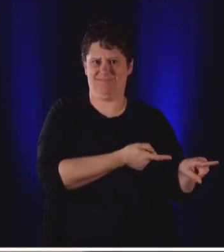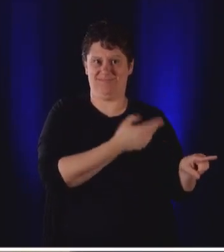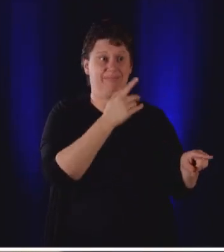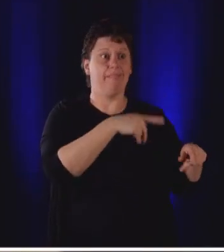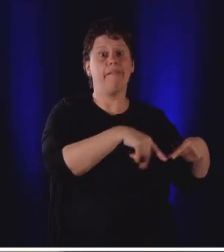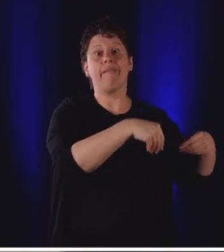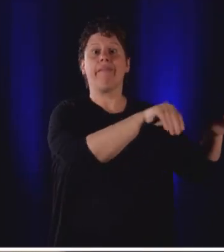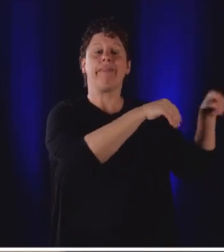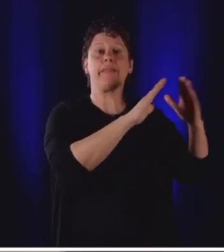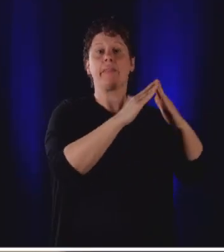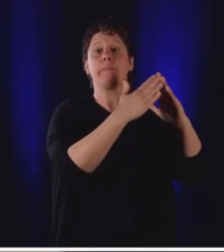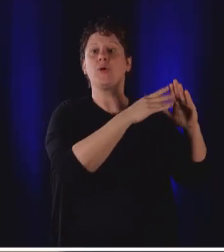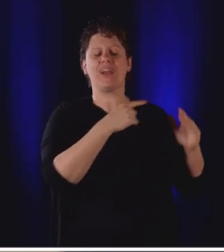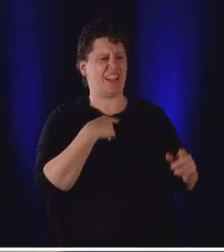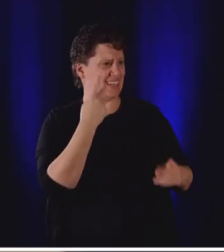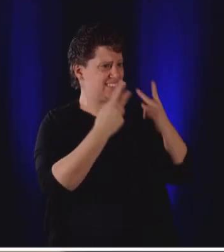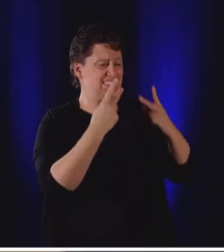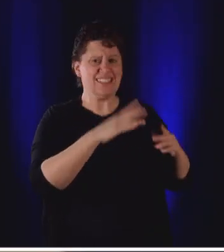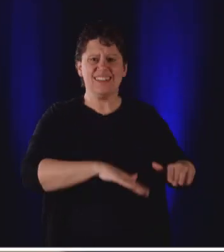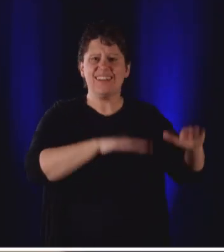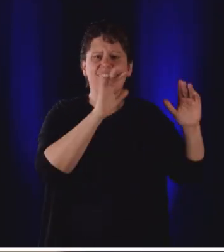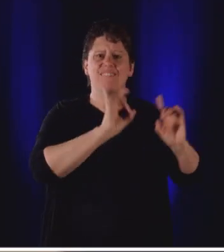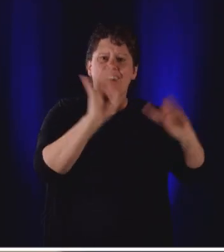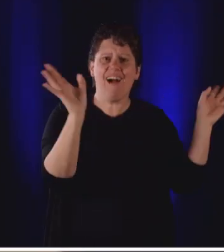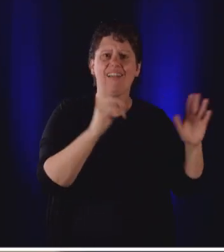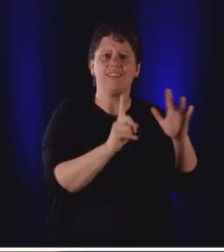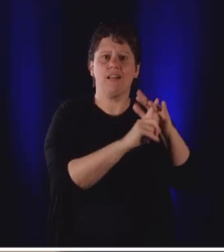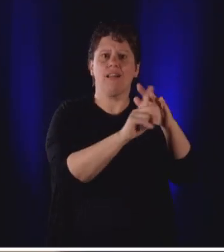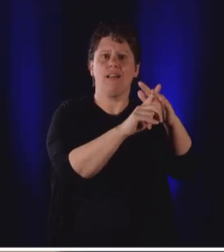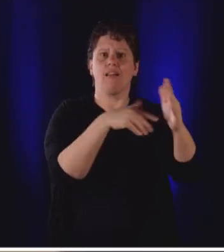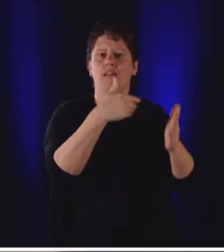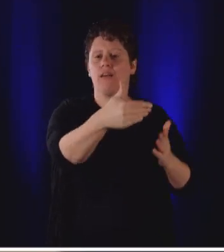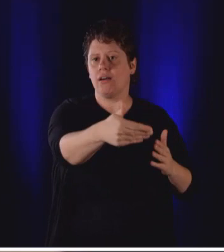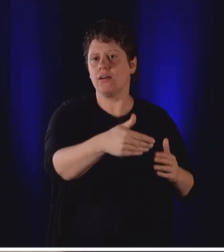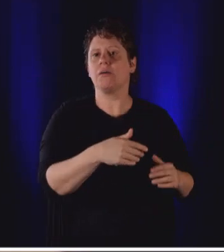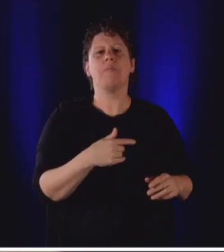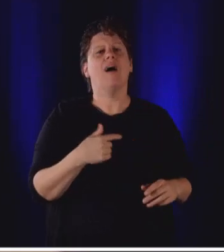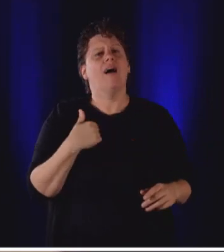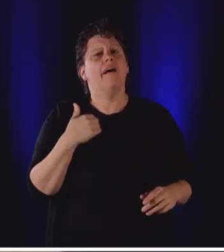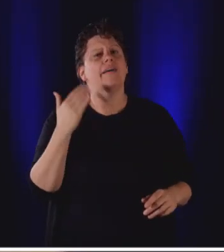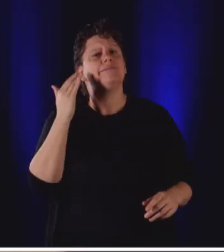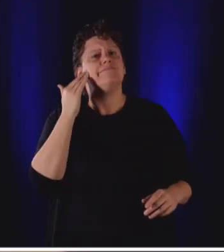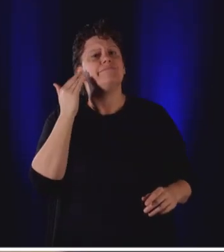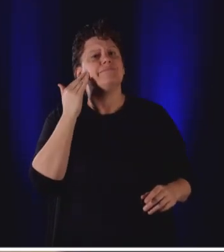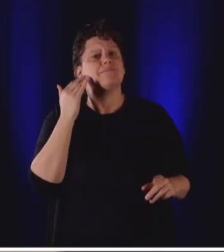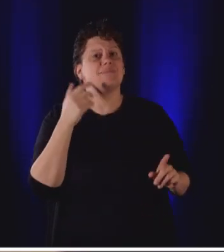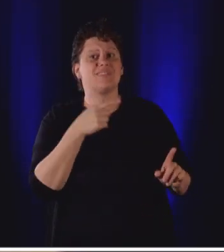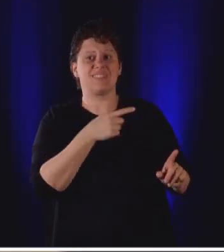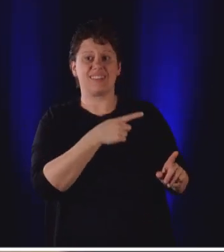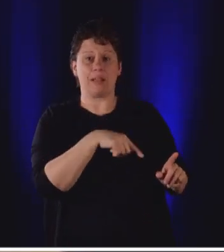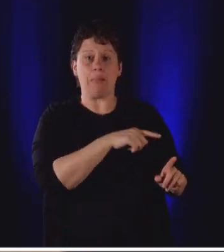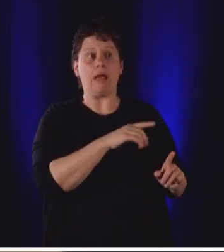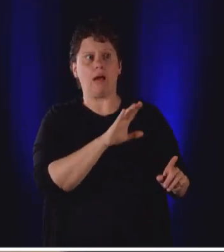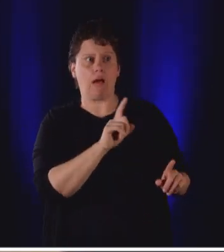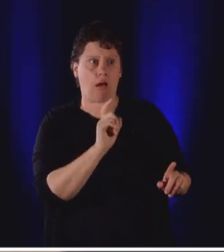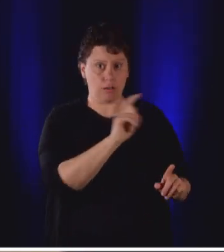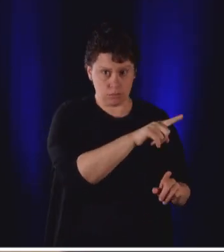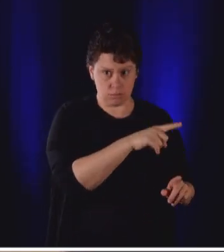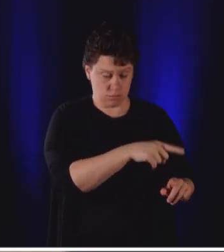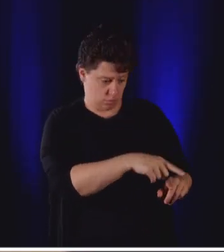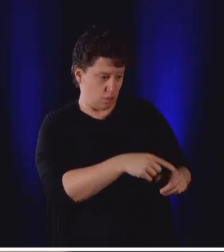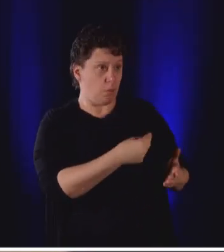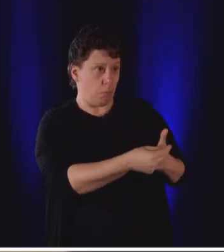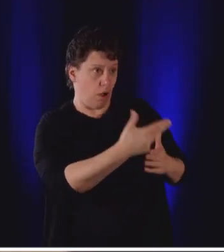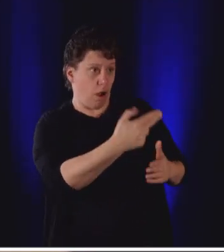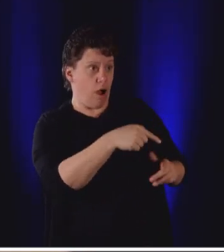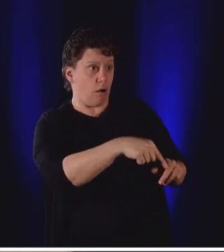that. And I knew that because we had that connected access, that no one's asking if this person's gonna use the gun to kill their